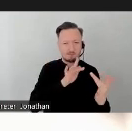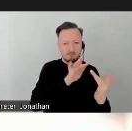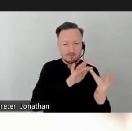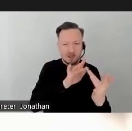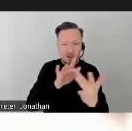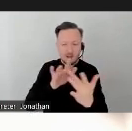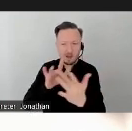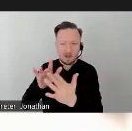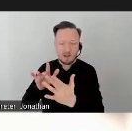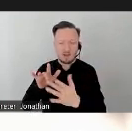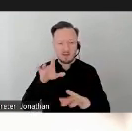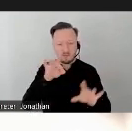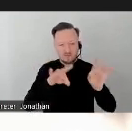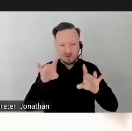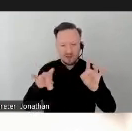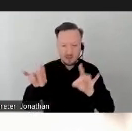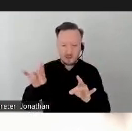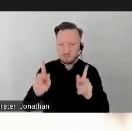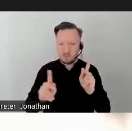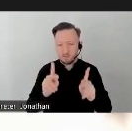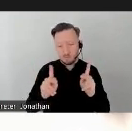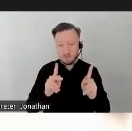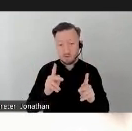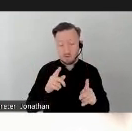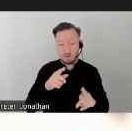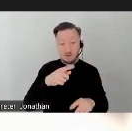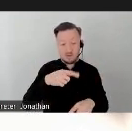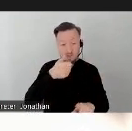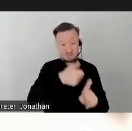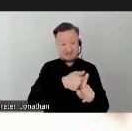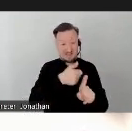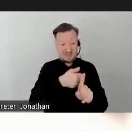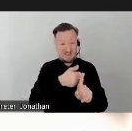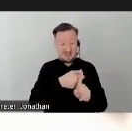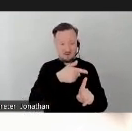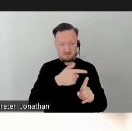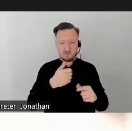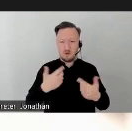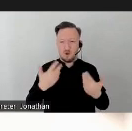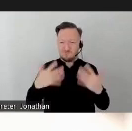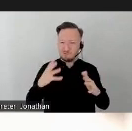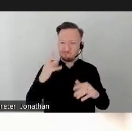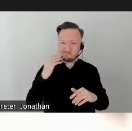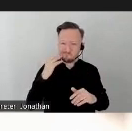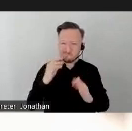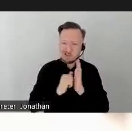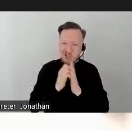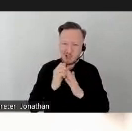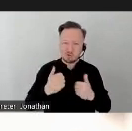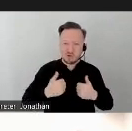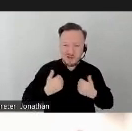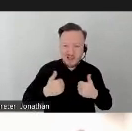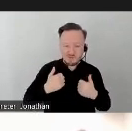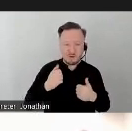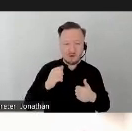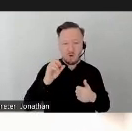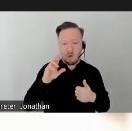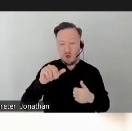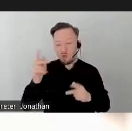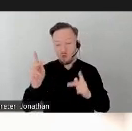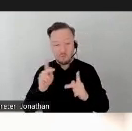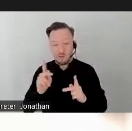individuals that in some cases are on the cancer journey themselves. They're cancer survivors. Others are just interested in what we're trying to